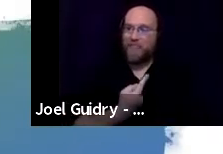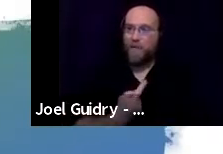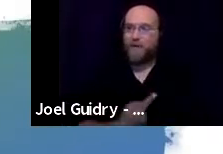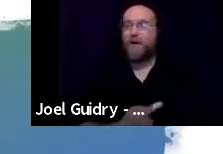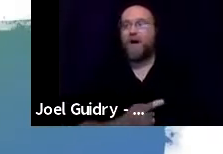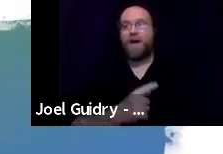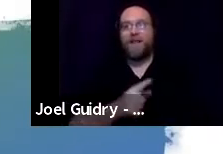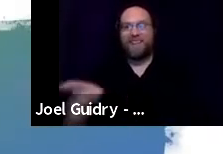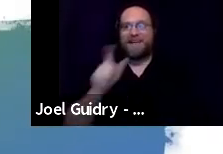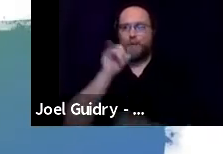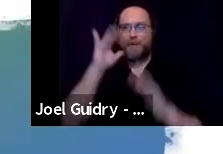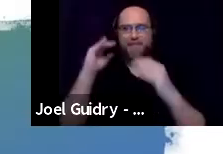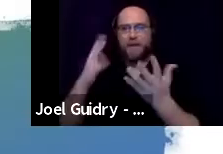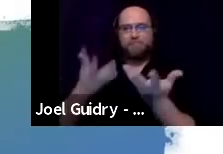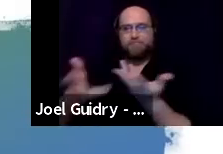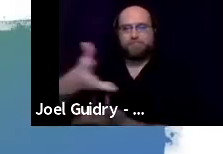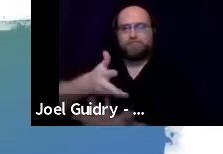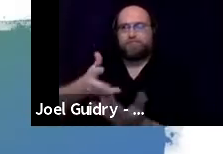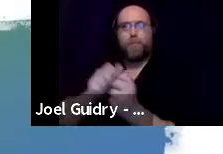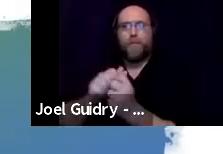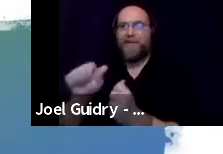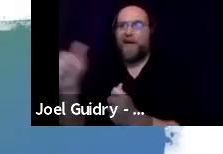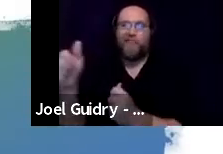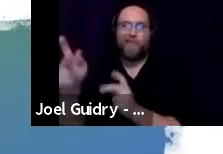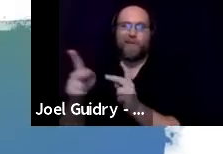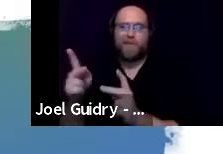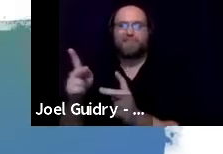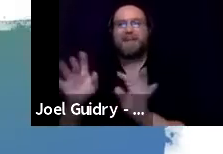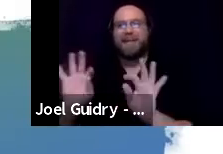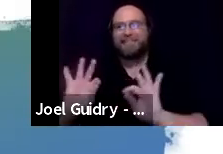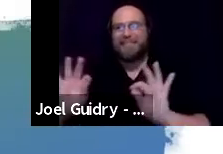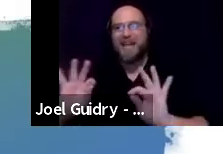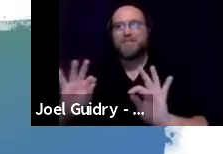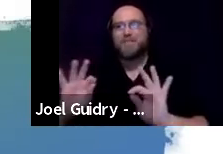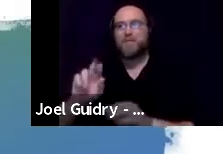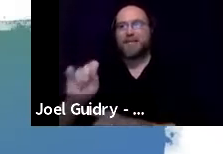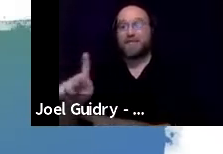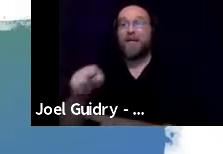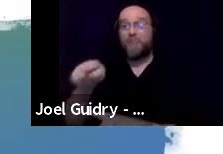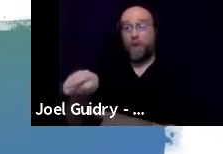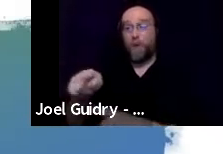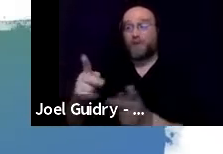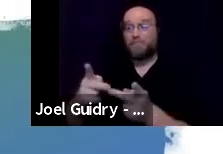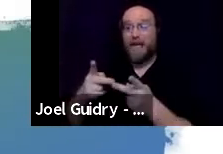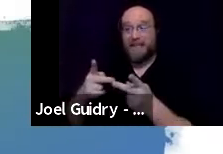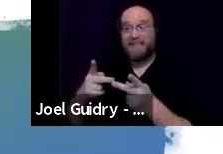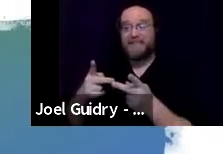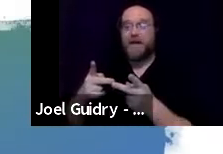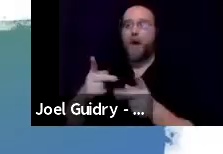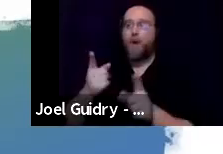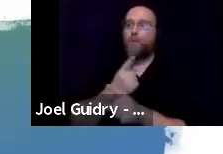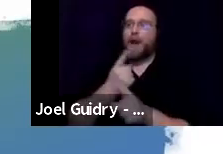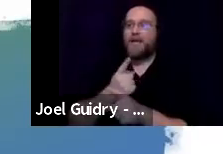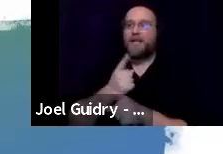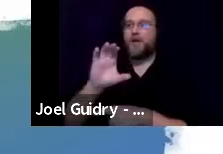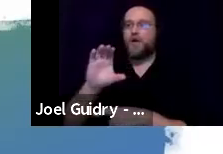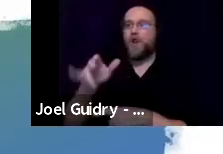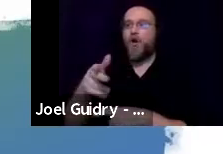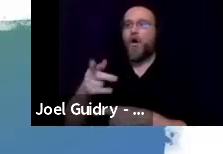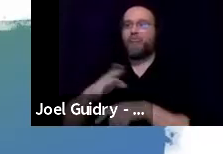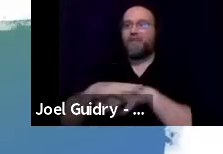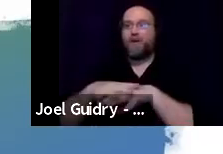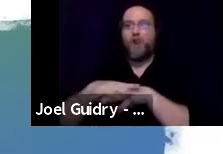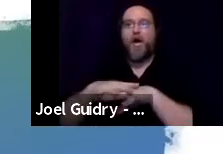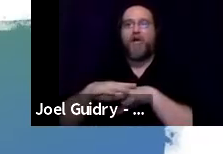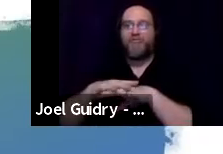people. In these places, regular cloth mask is safe, and if